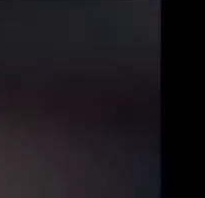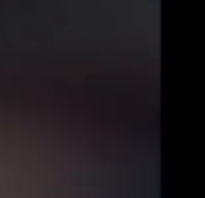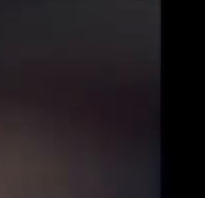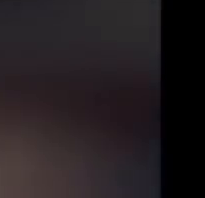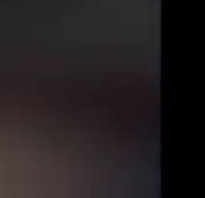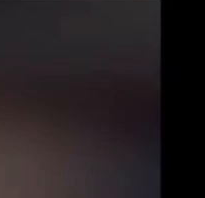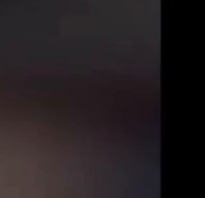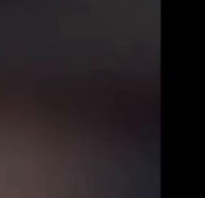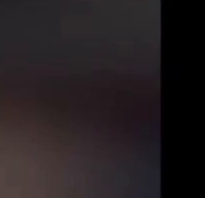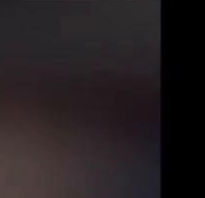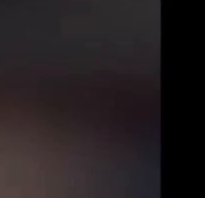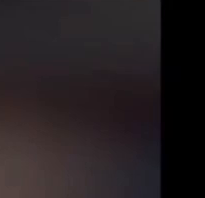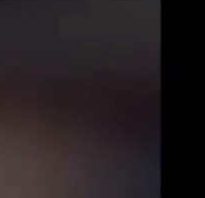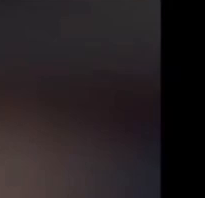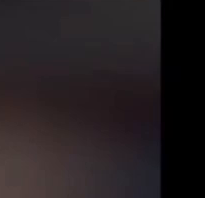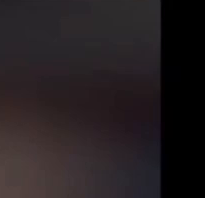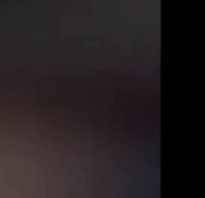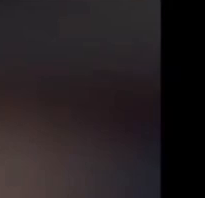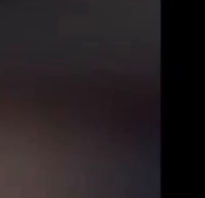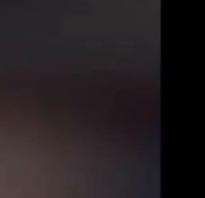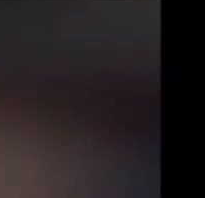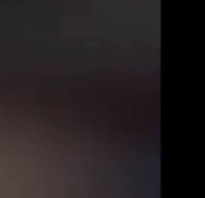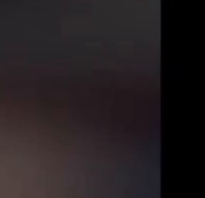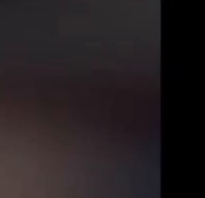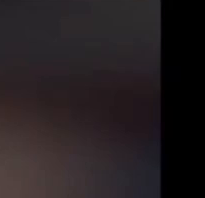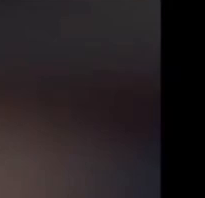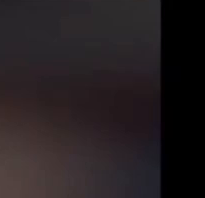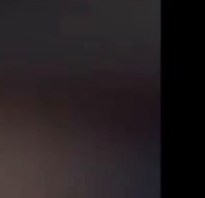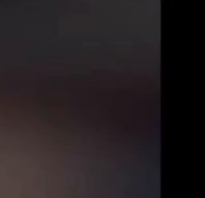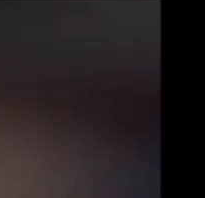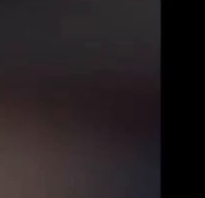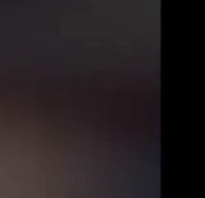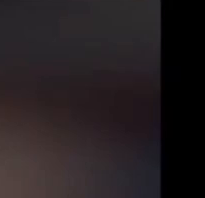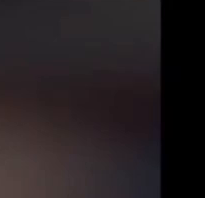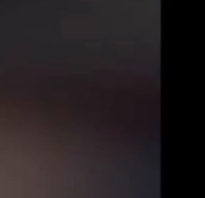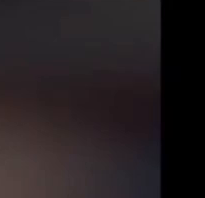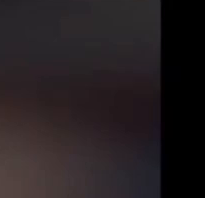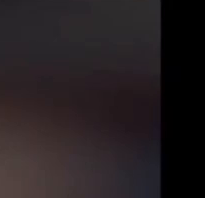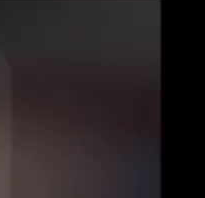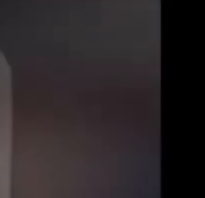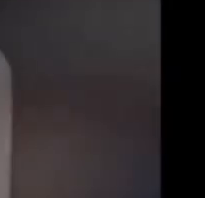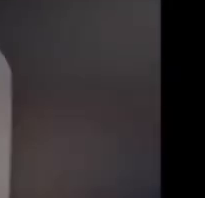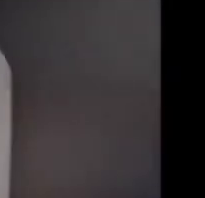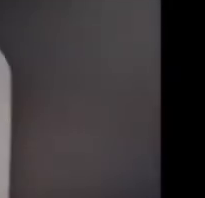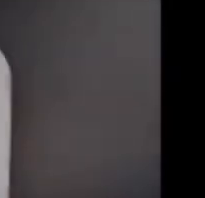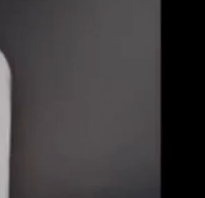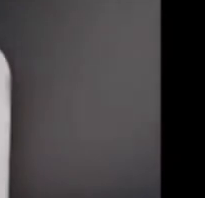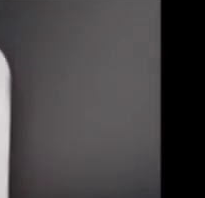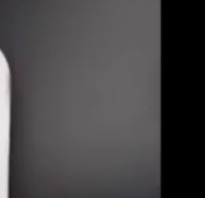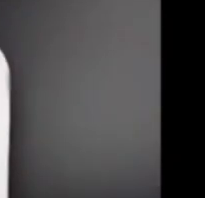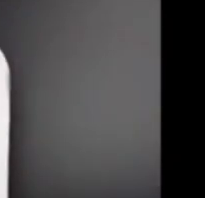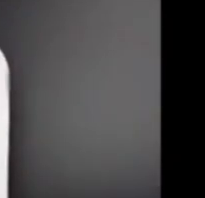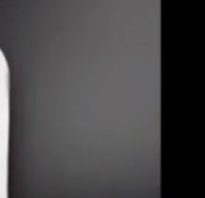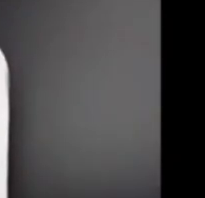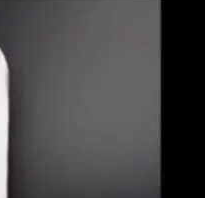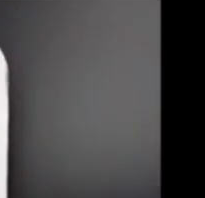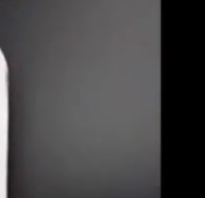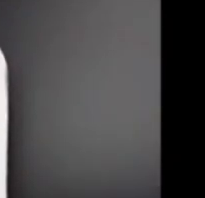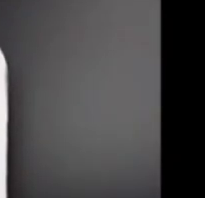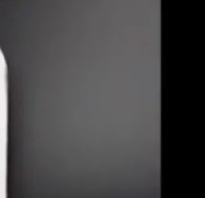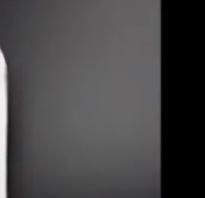To shake the hand of a man who vowed to fight so my kids are safe at night.